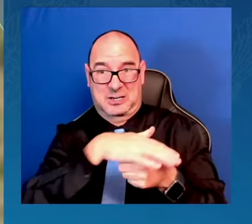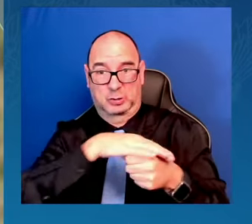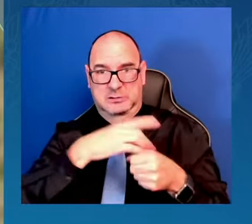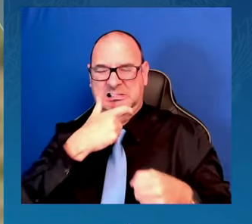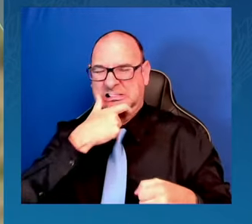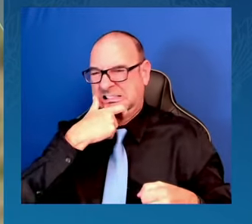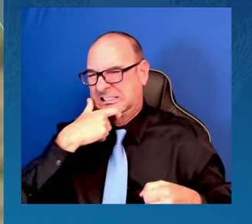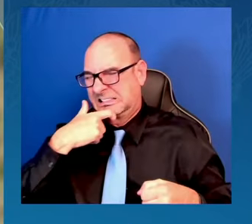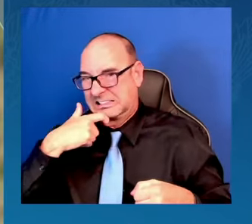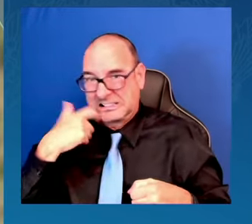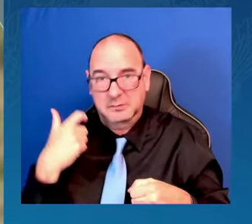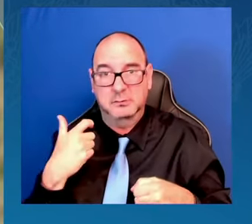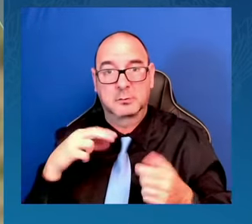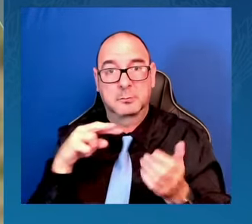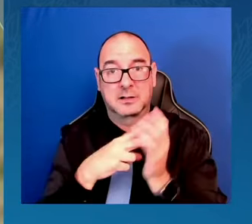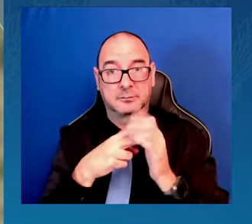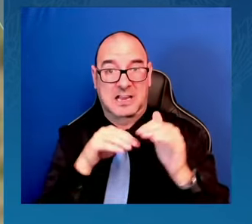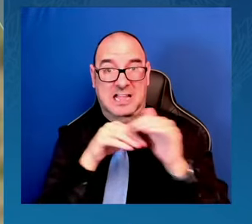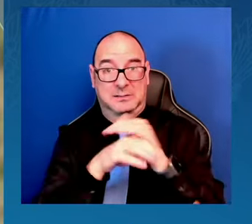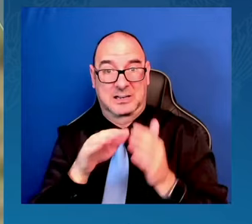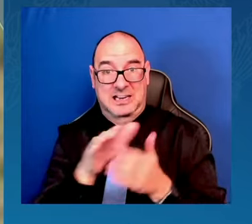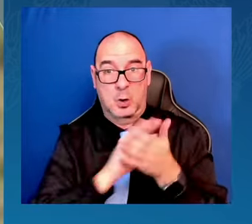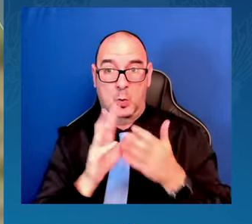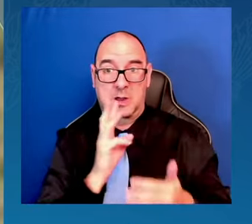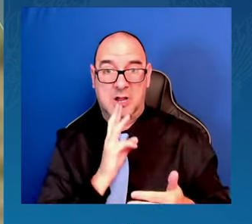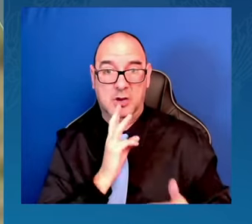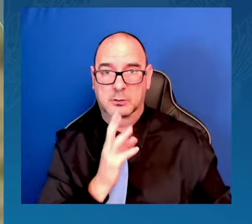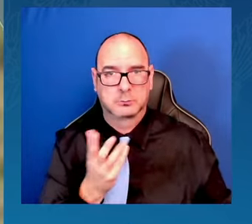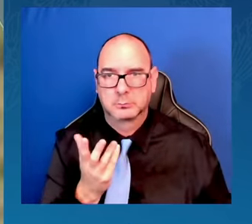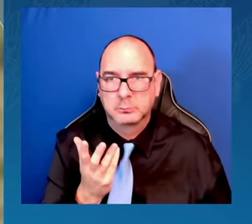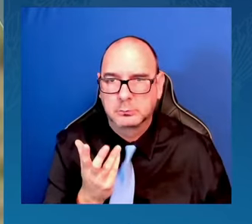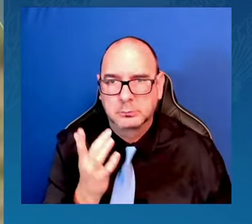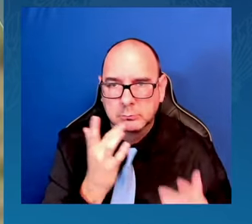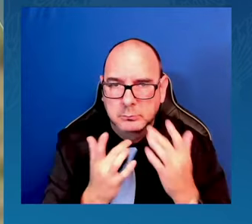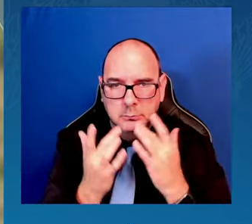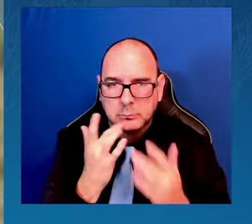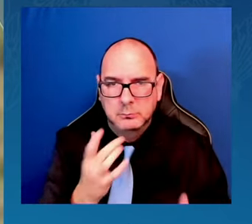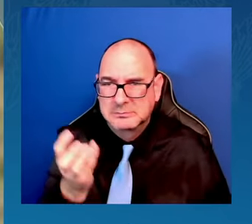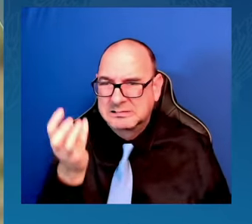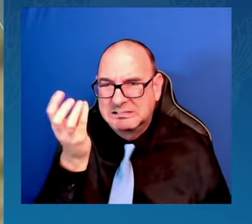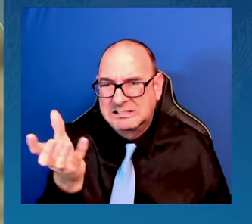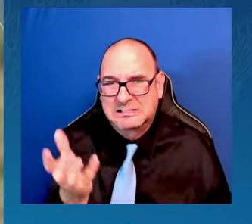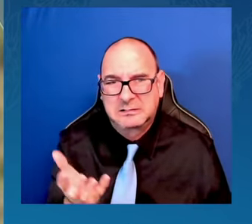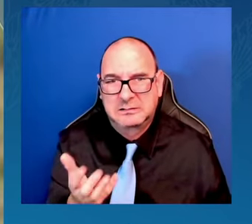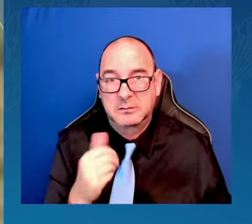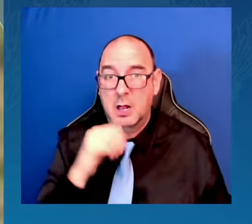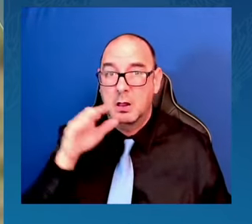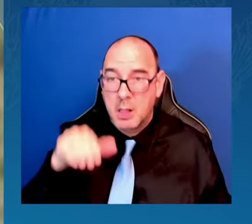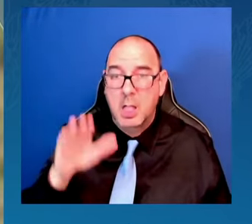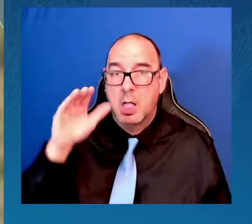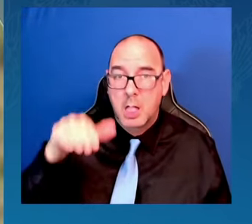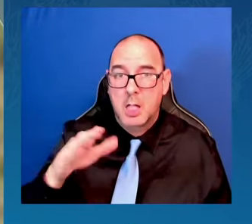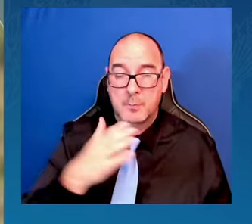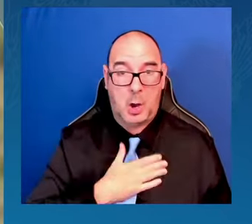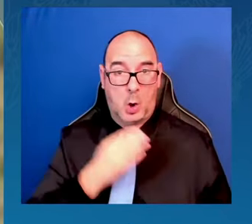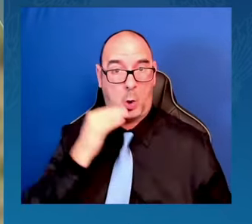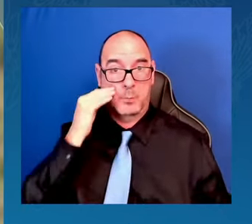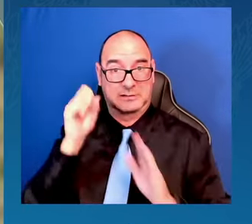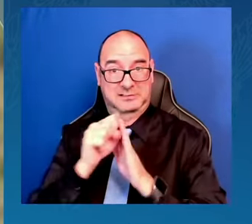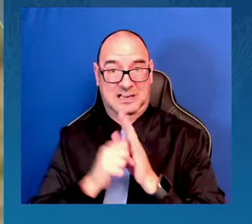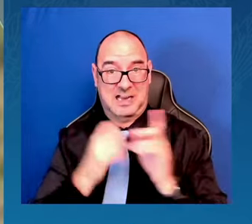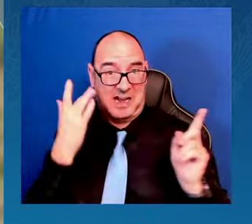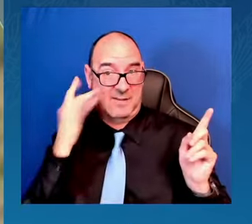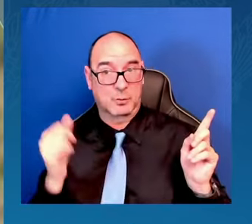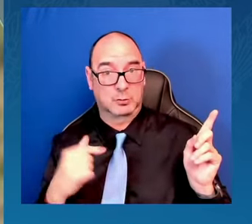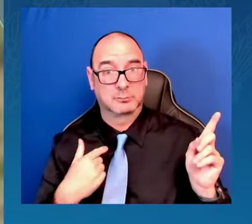water increasingly uncertain. In my home state of California, over the last month, records have been